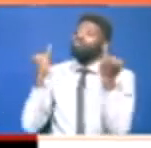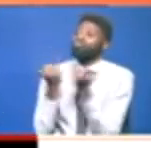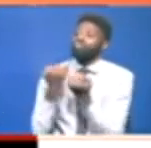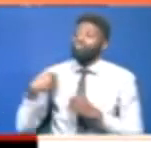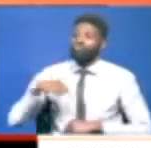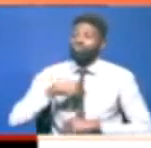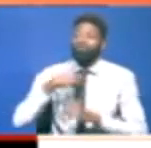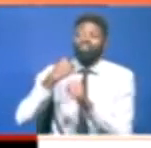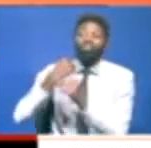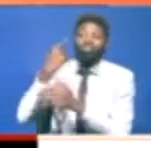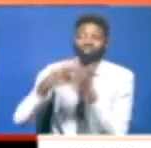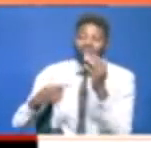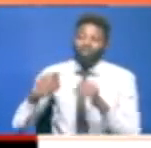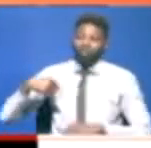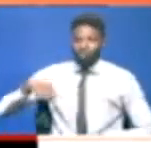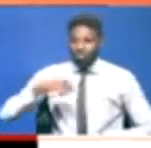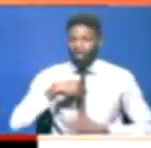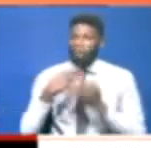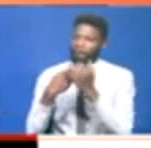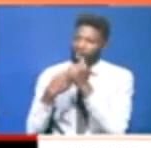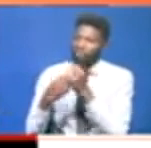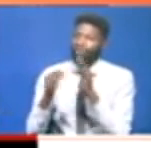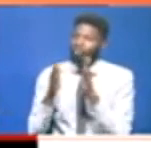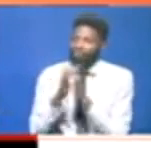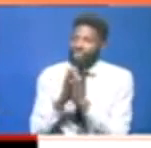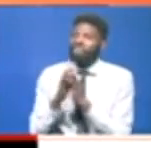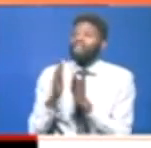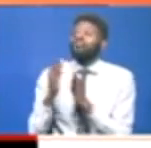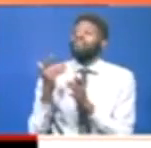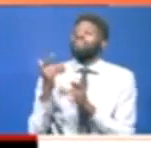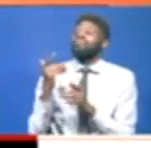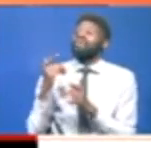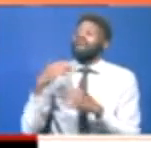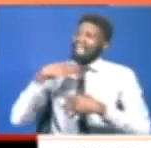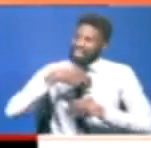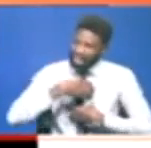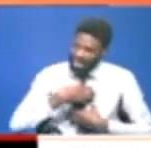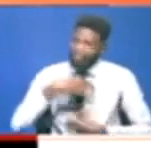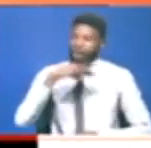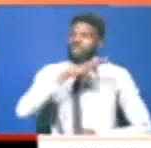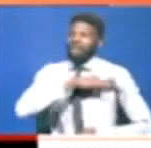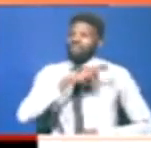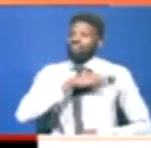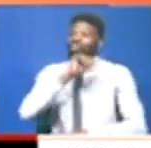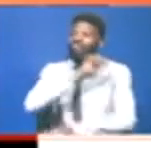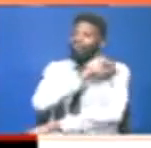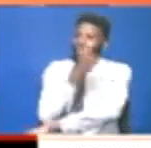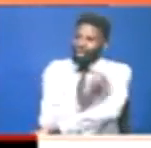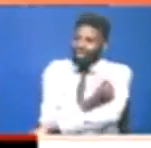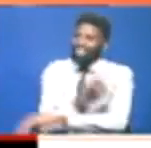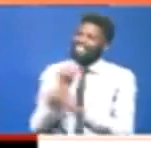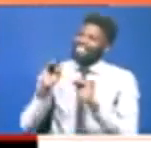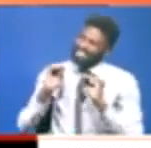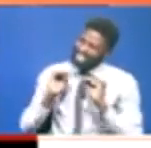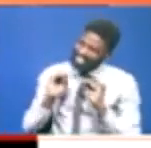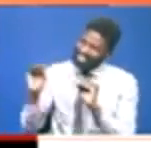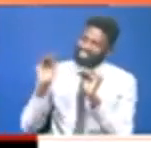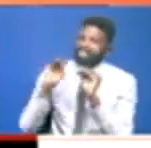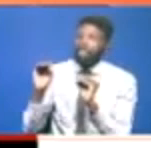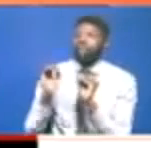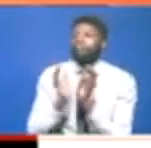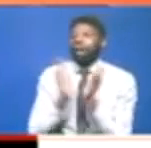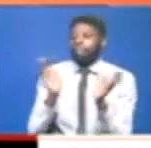with the Retirement Benefits Authority just to have sensitization to the public on why, apart from the